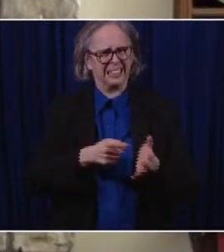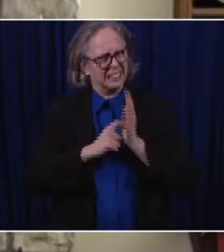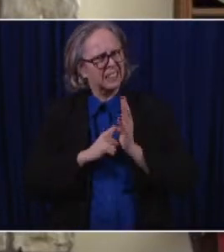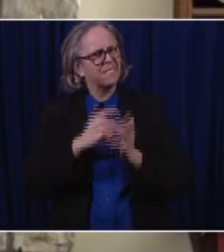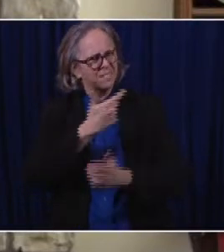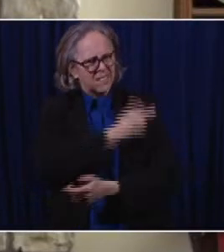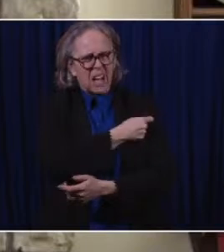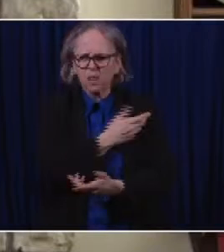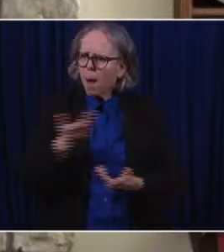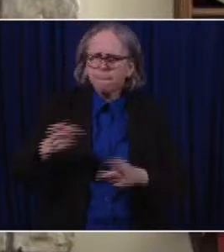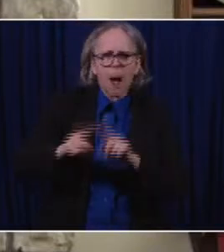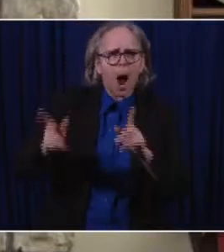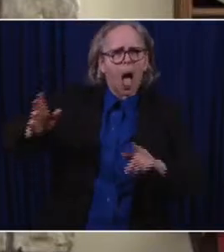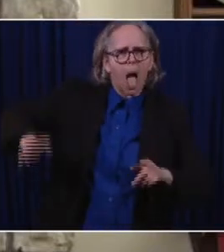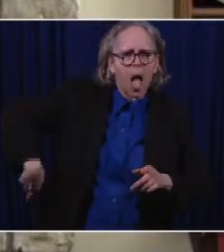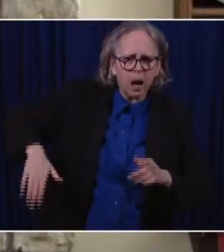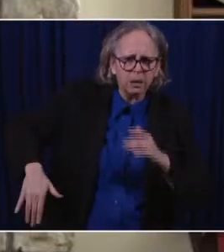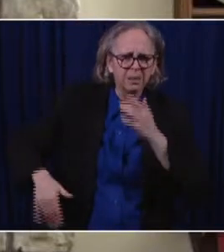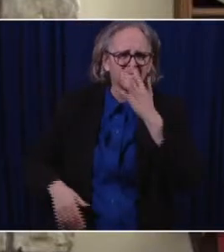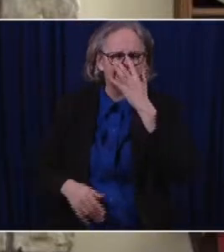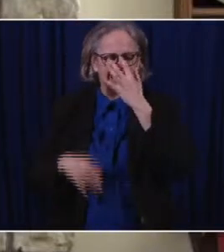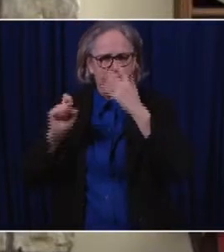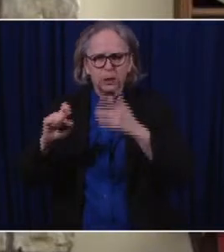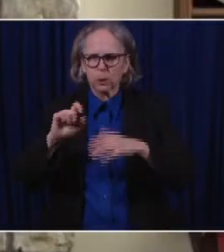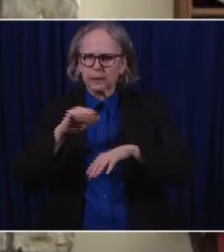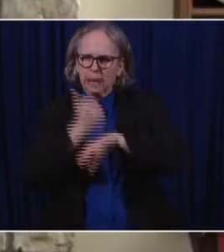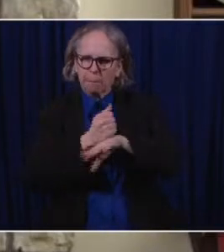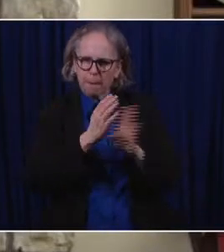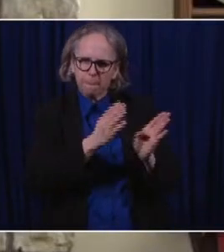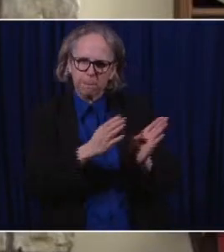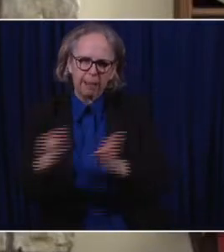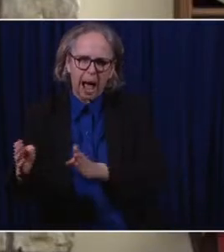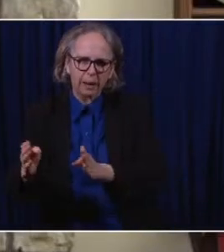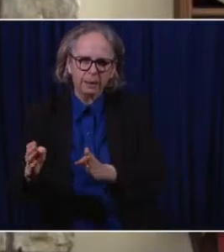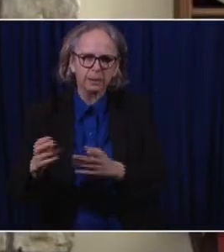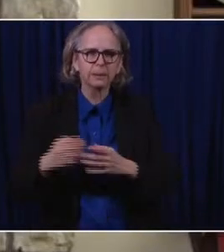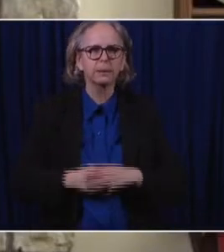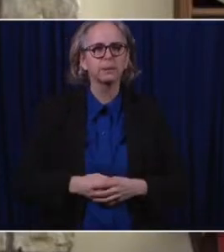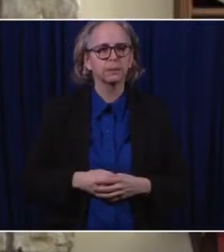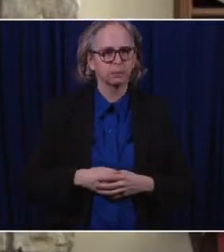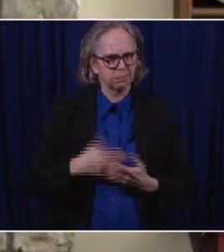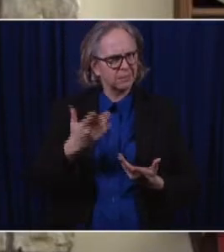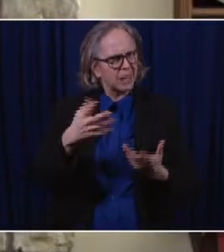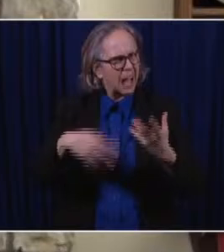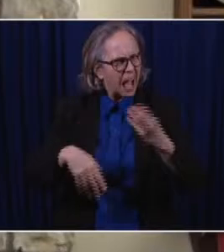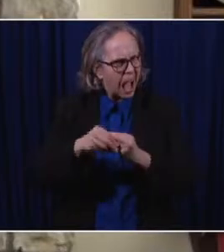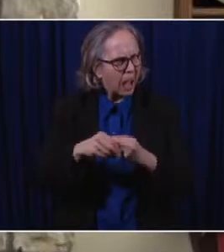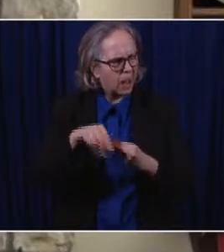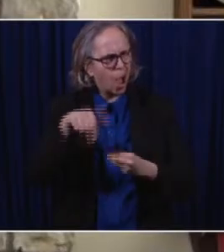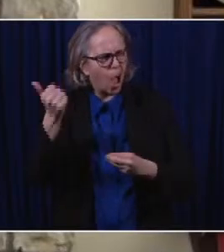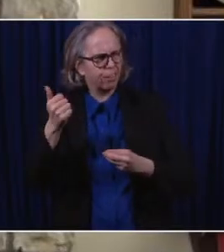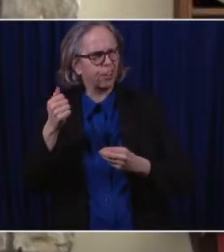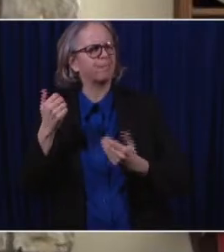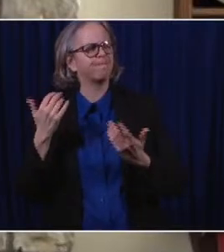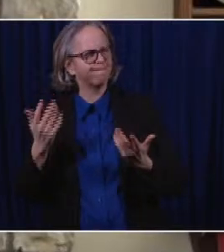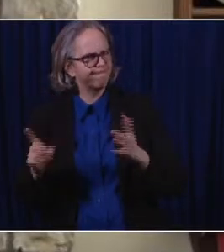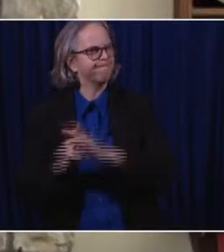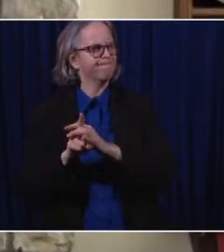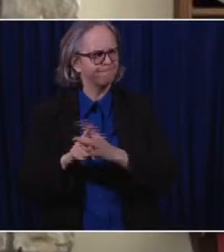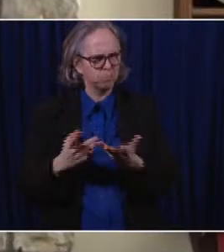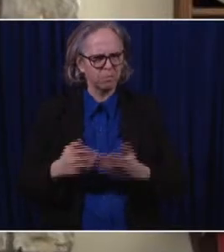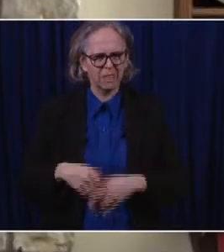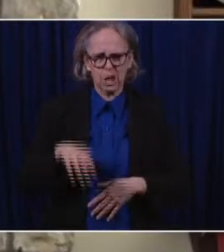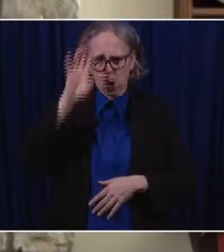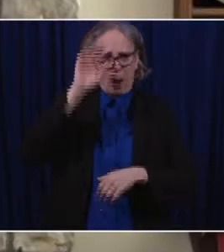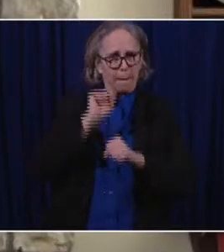been vaccinated. In addition to that, we want to offer to any employee who did not want to take the vaccine the